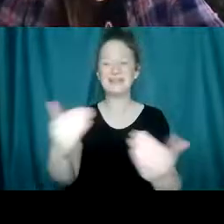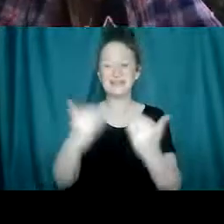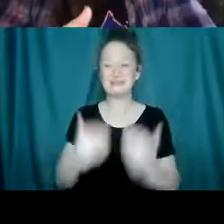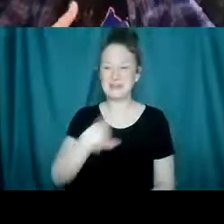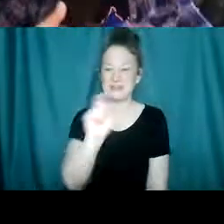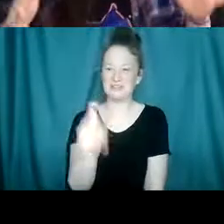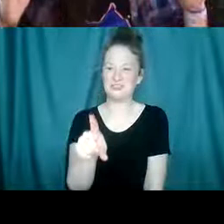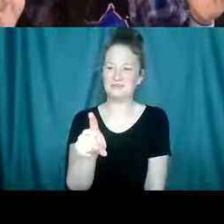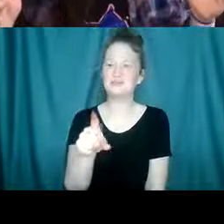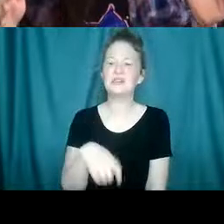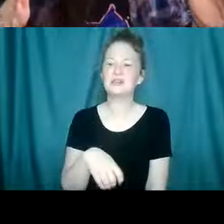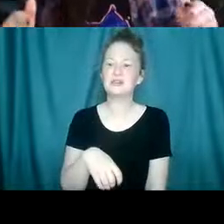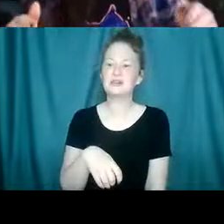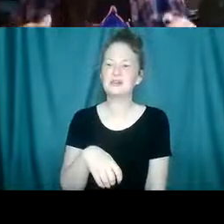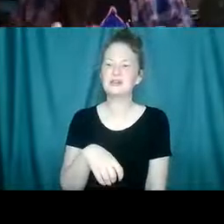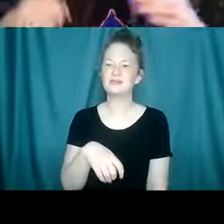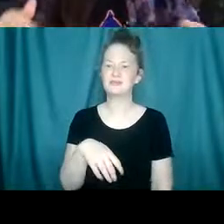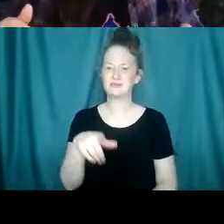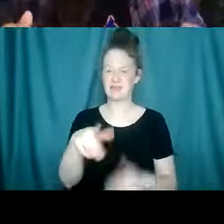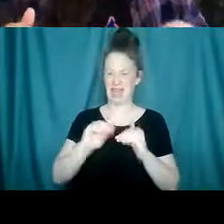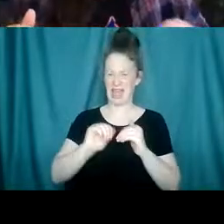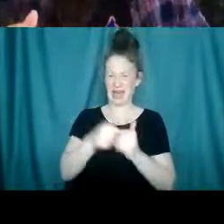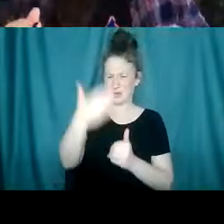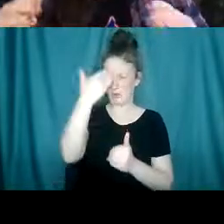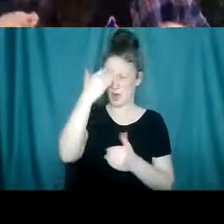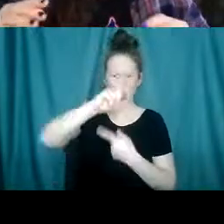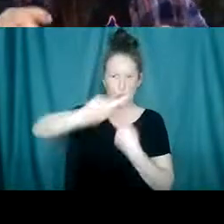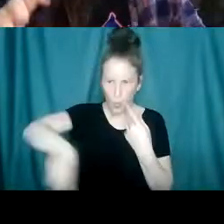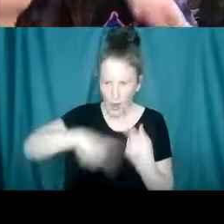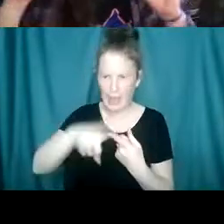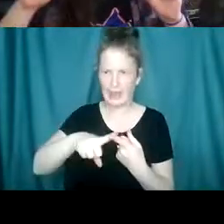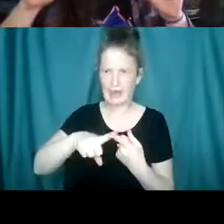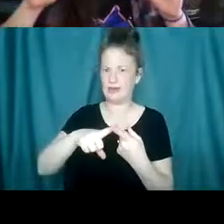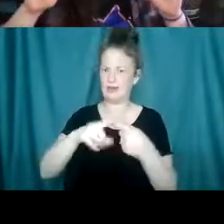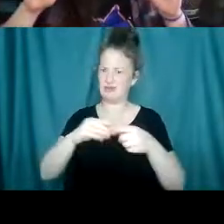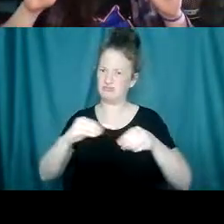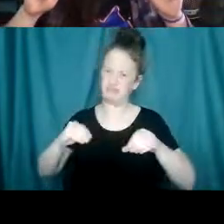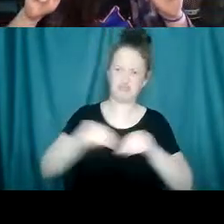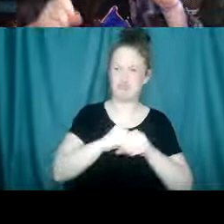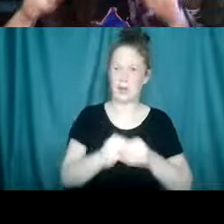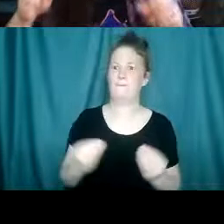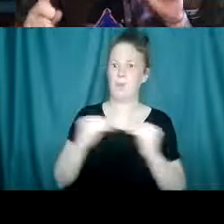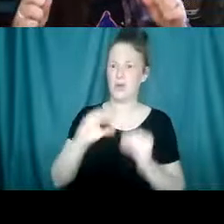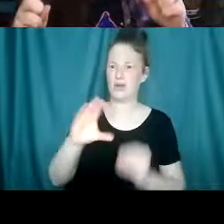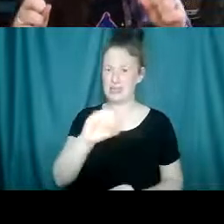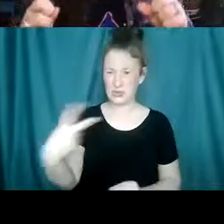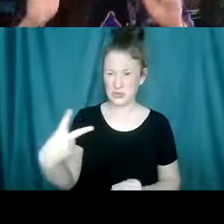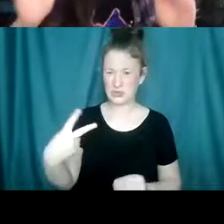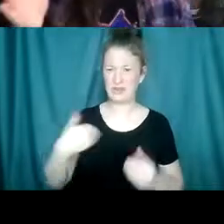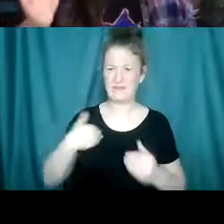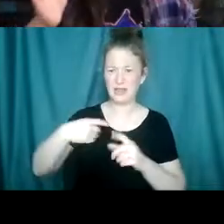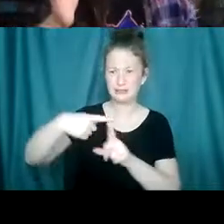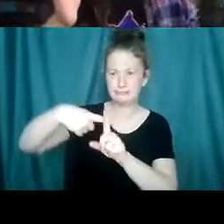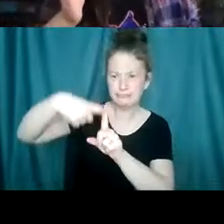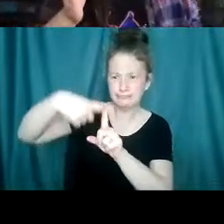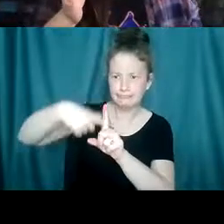How exactly do you know when to put more carbon dioxide in? Like, do you have some sort of like pH meter to be like,